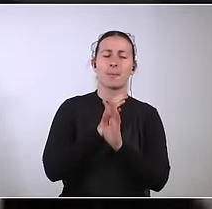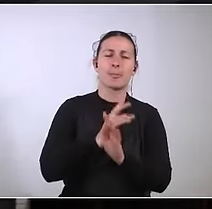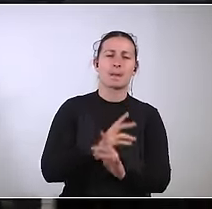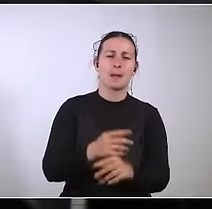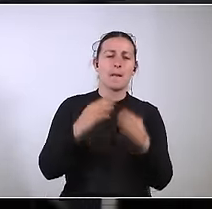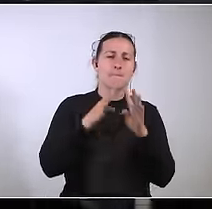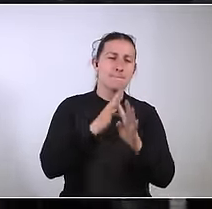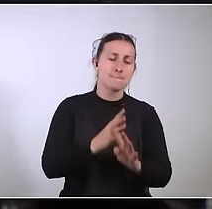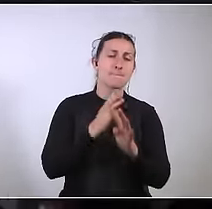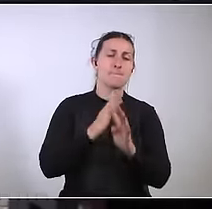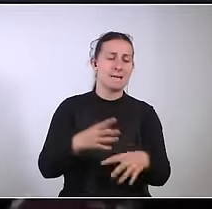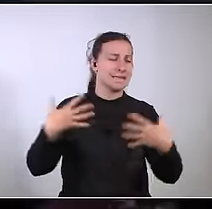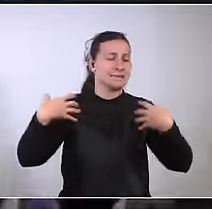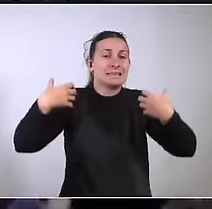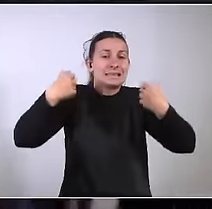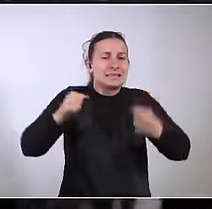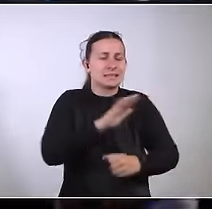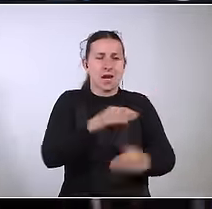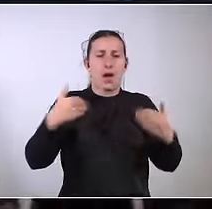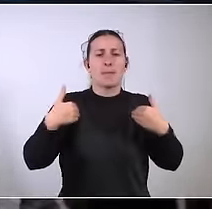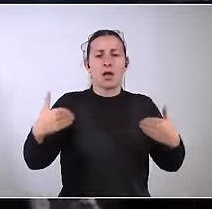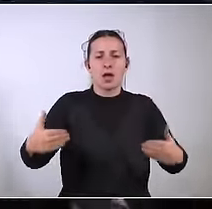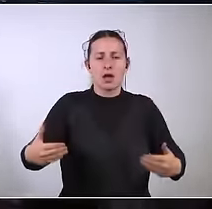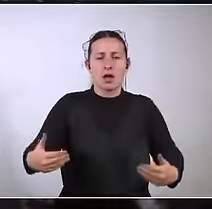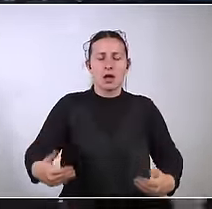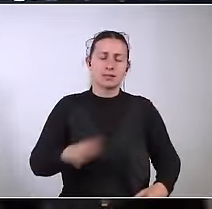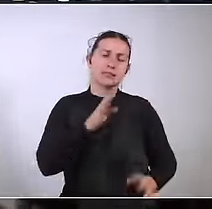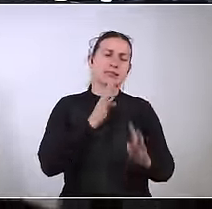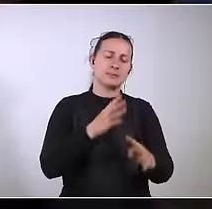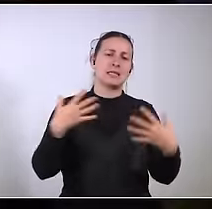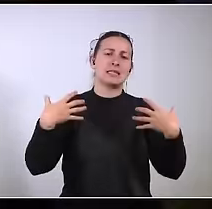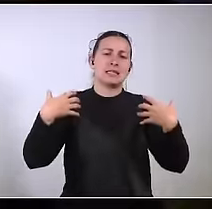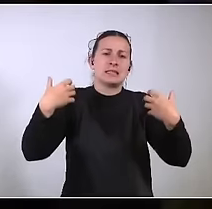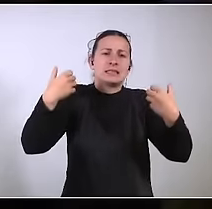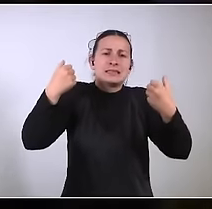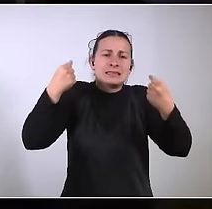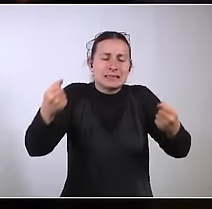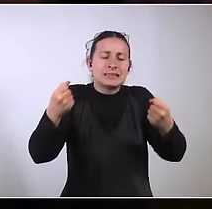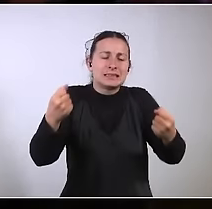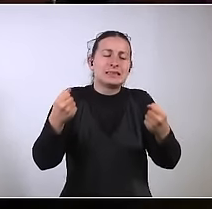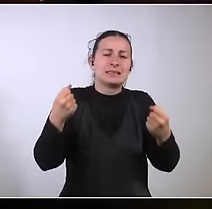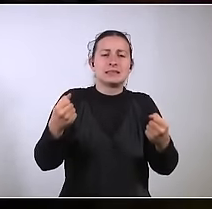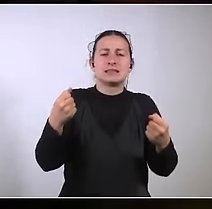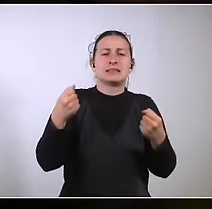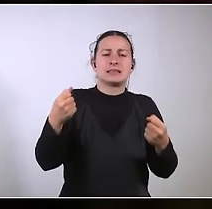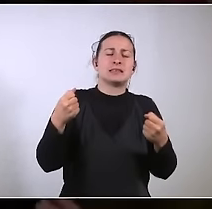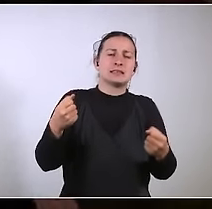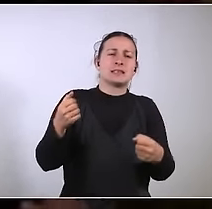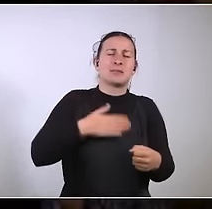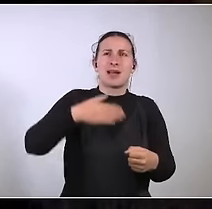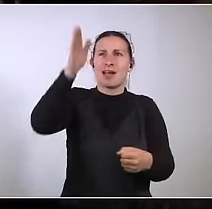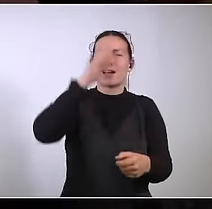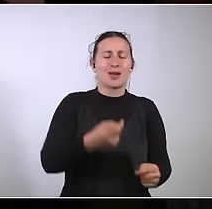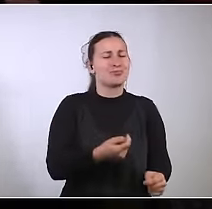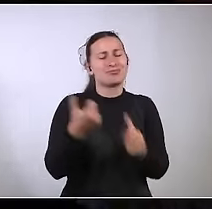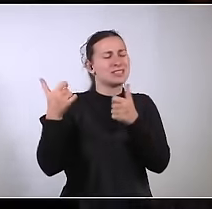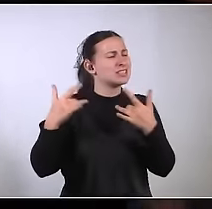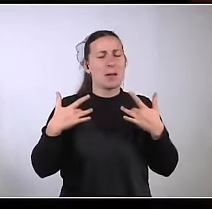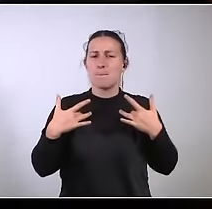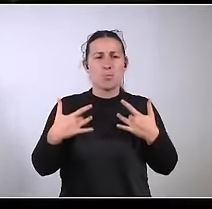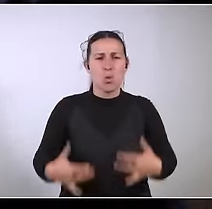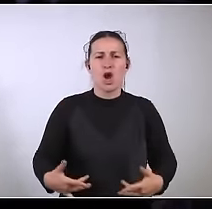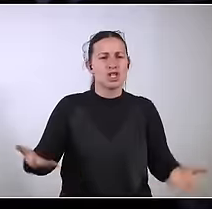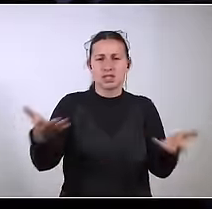Speak divine healing in their body. Speak healing in their... my God, I cast out depression from